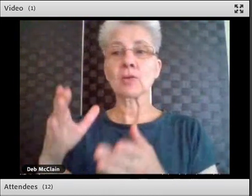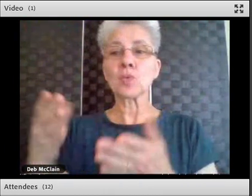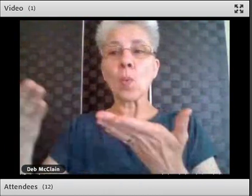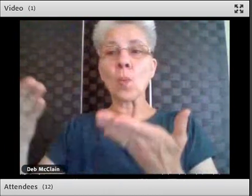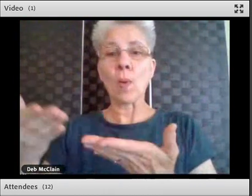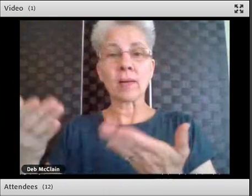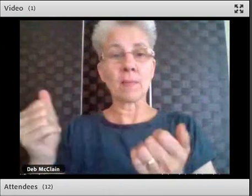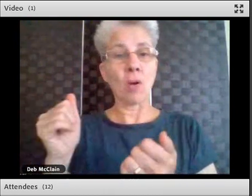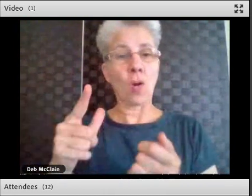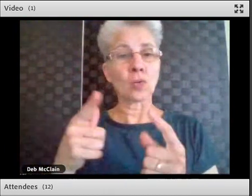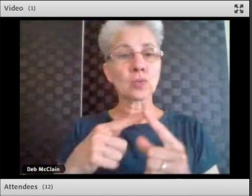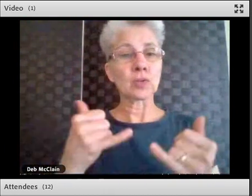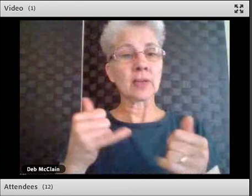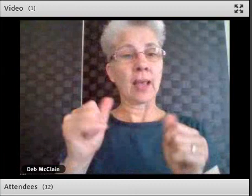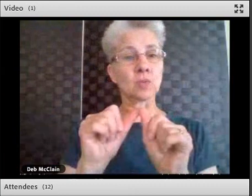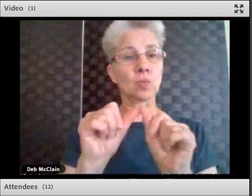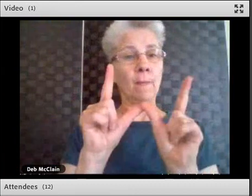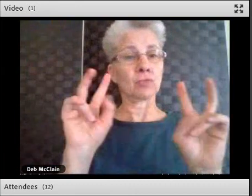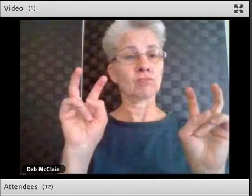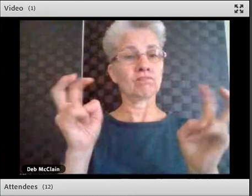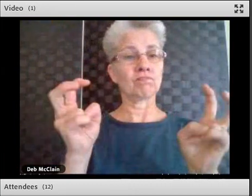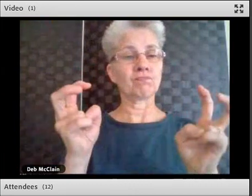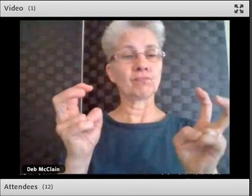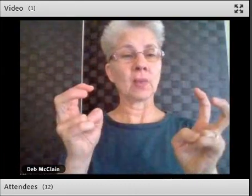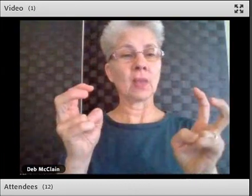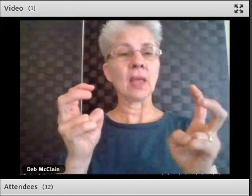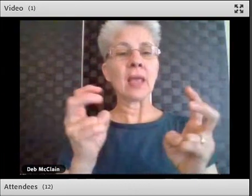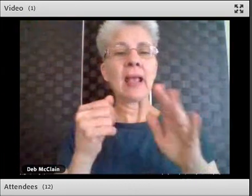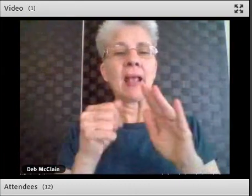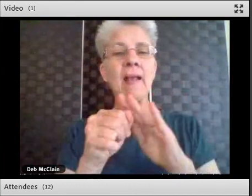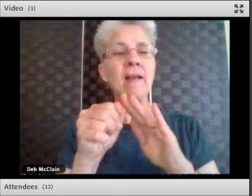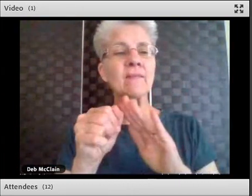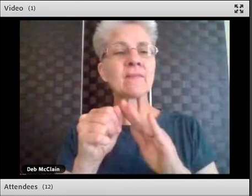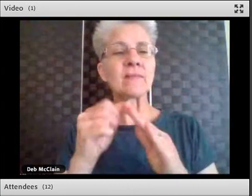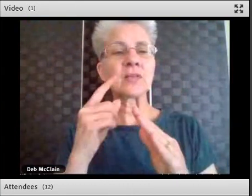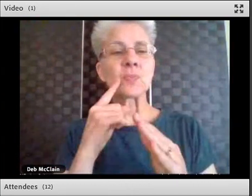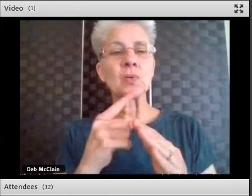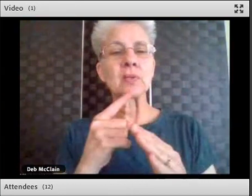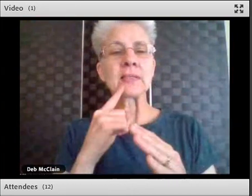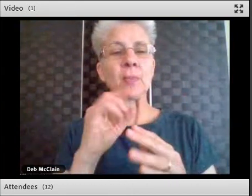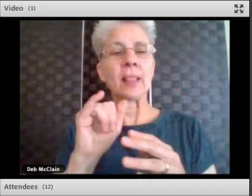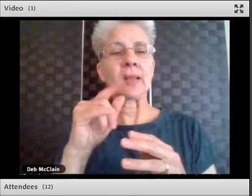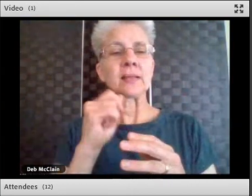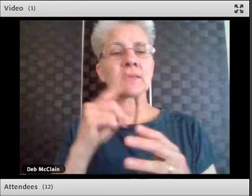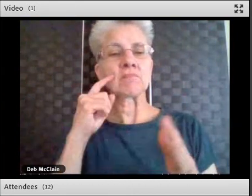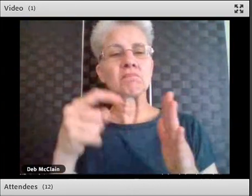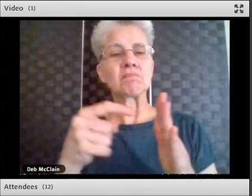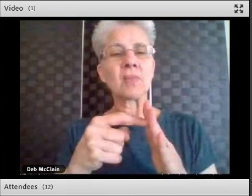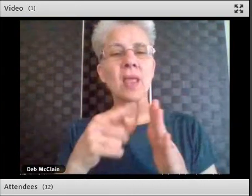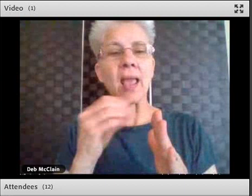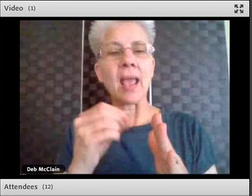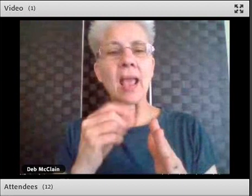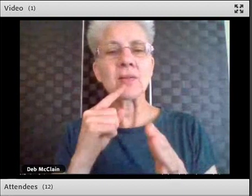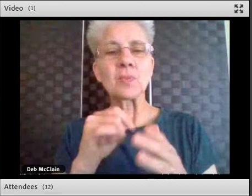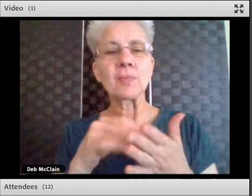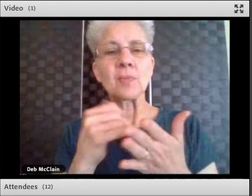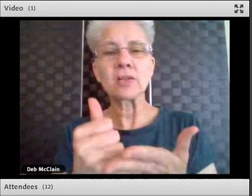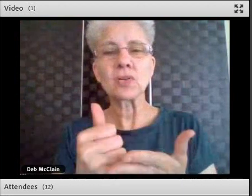to welcome you all to today's webinar, Invisible Disabilities and Bias, Physical Disabilities, and today's